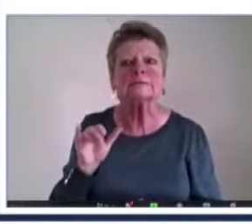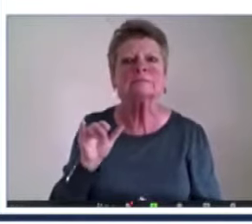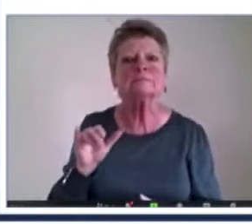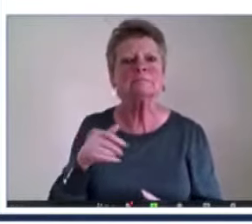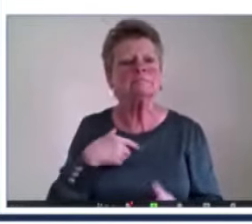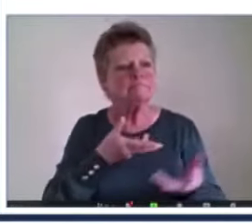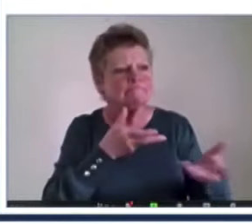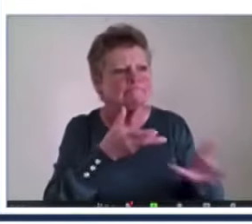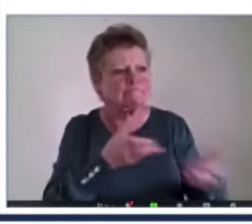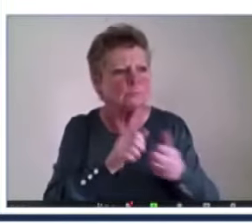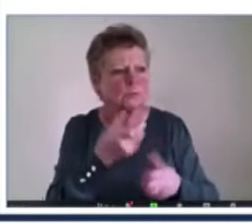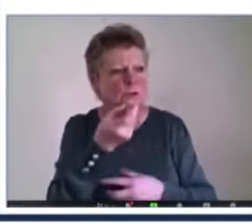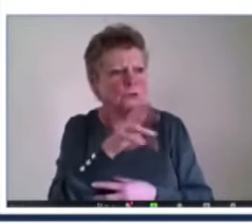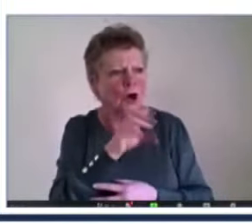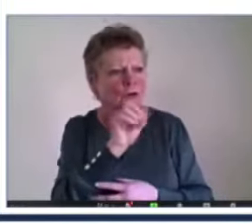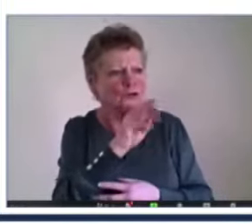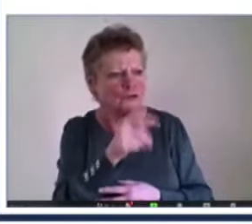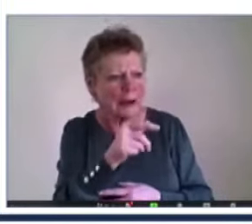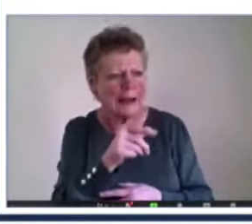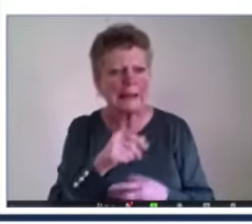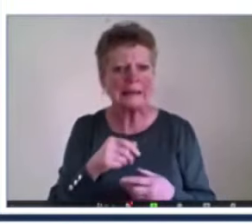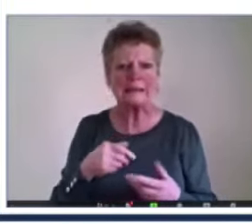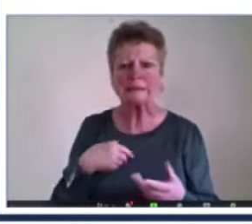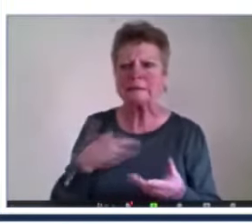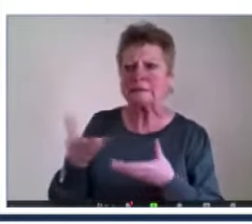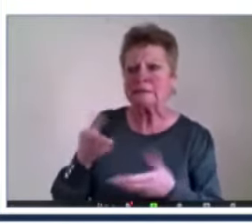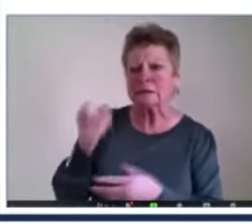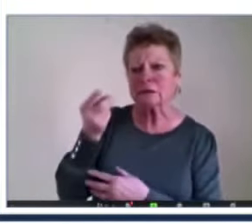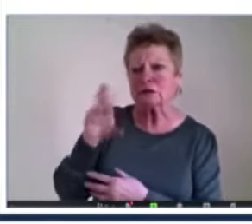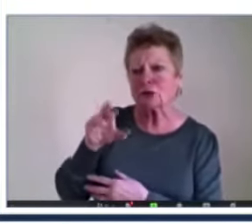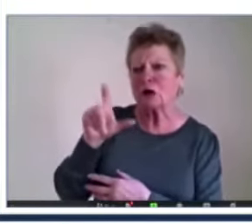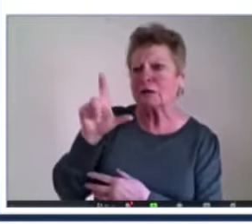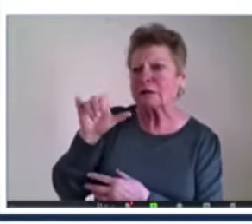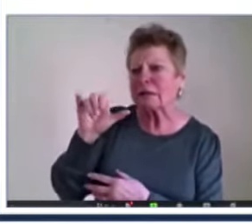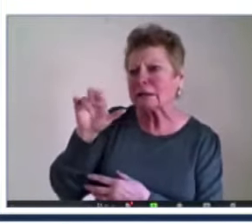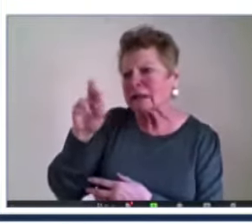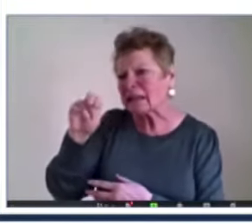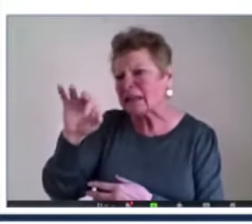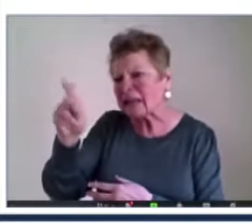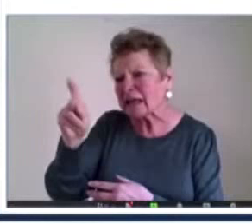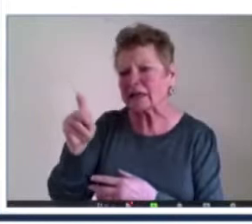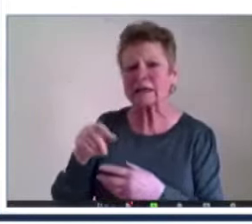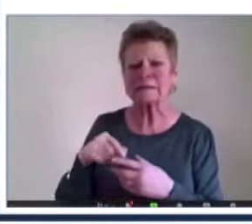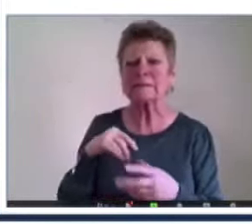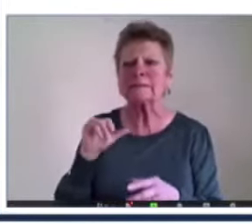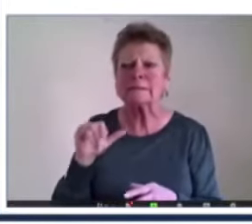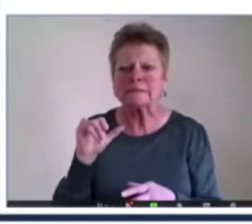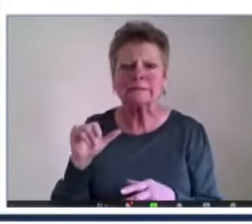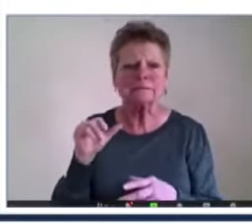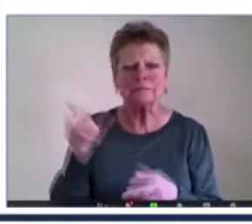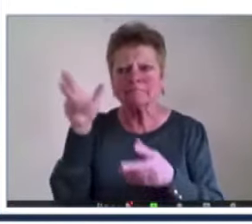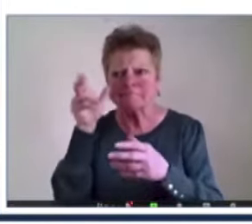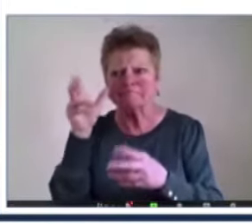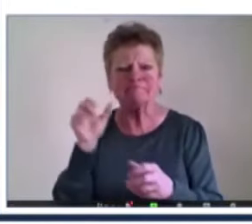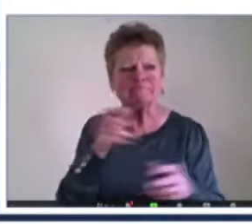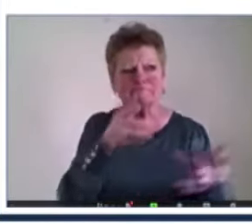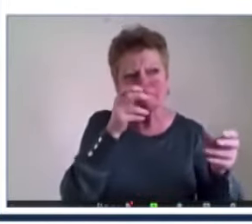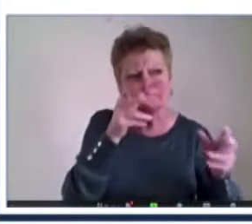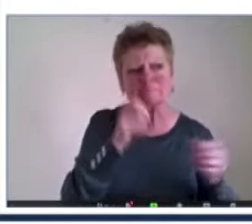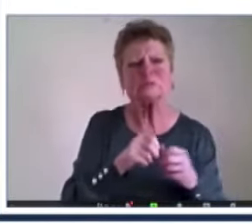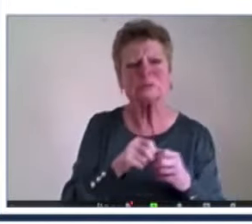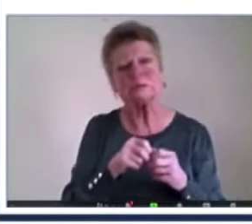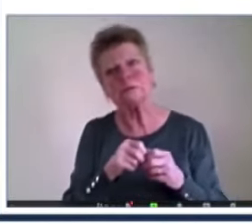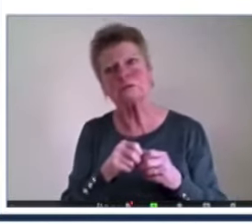Strang, and also reaching out to Dr. Link and listening very carefully, there is one update to Monday's removal of